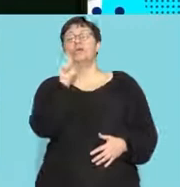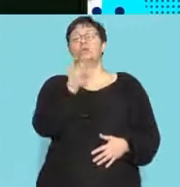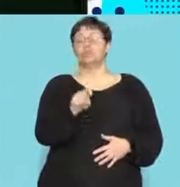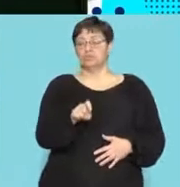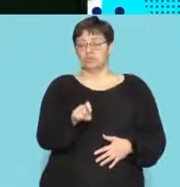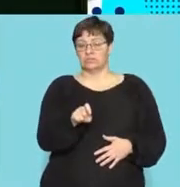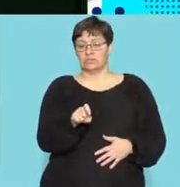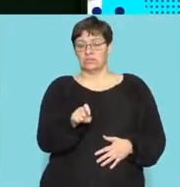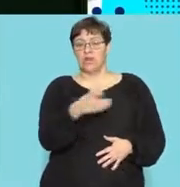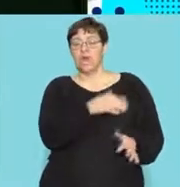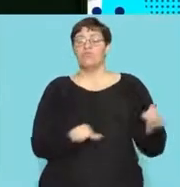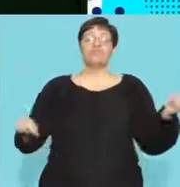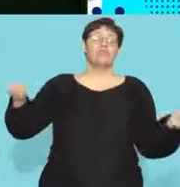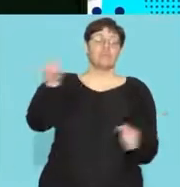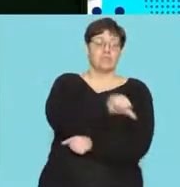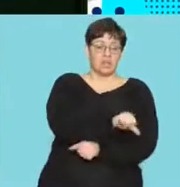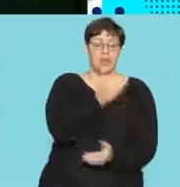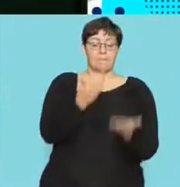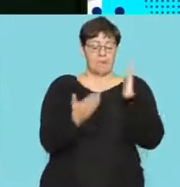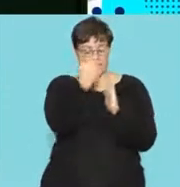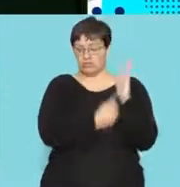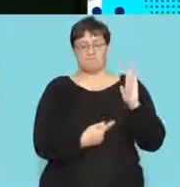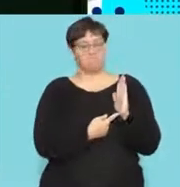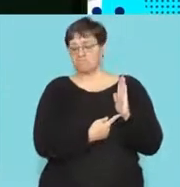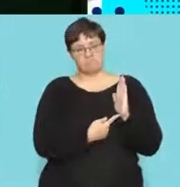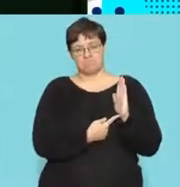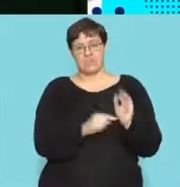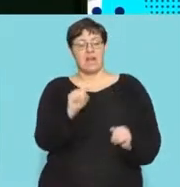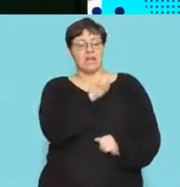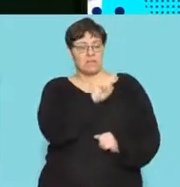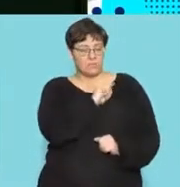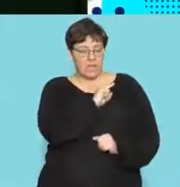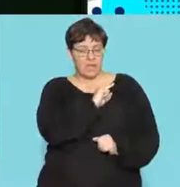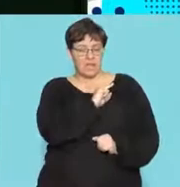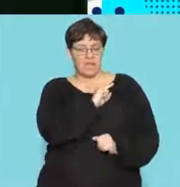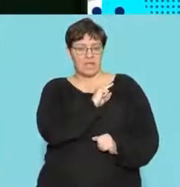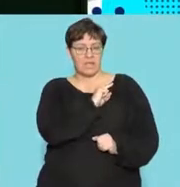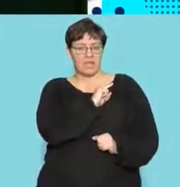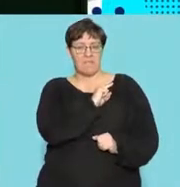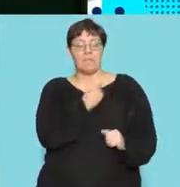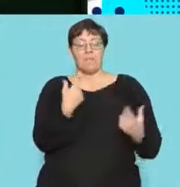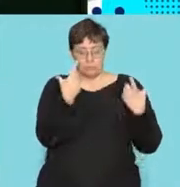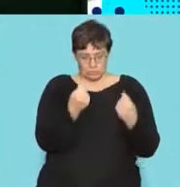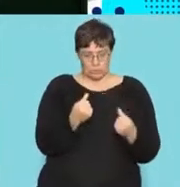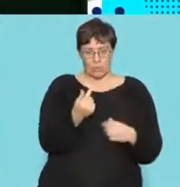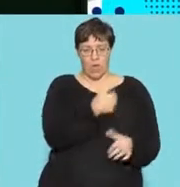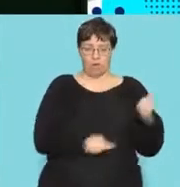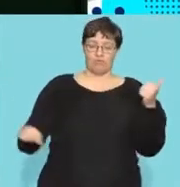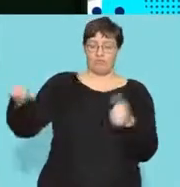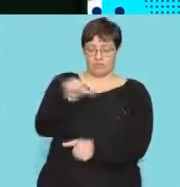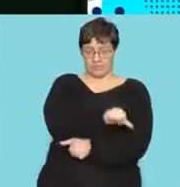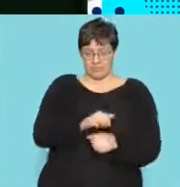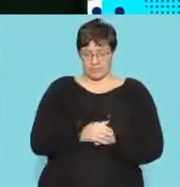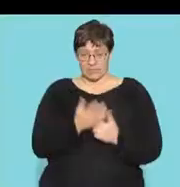a reversal in my balance sheet account section. Therefore, I now have to do the reversal, right? What's my